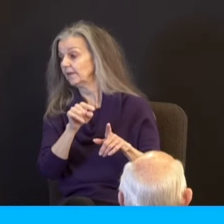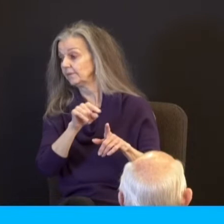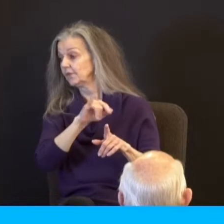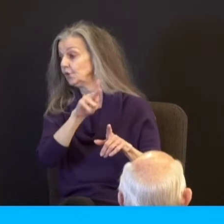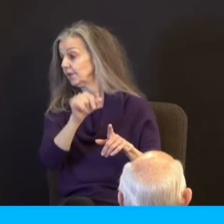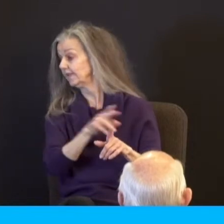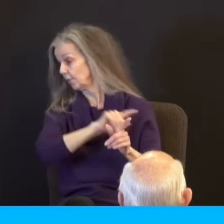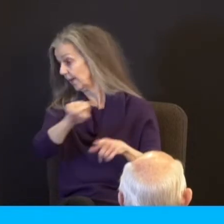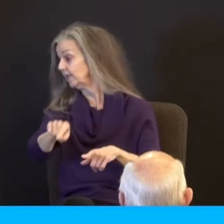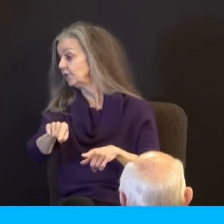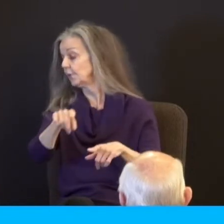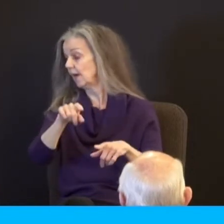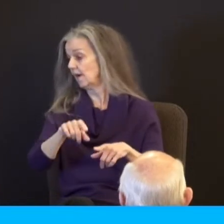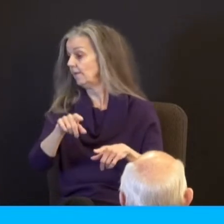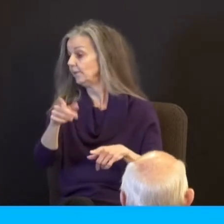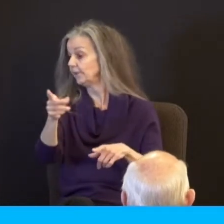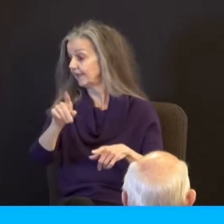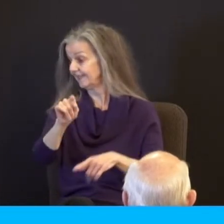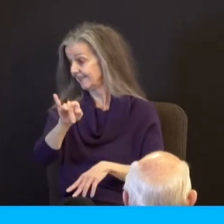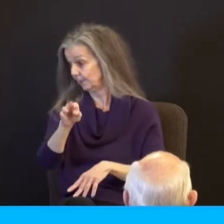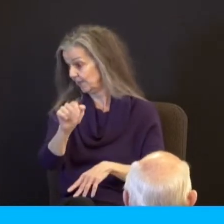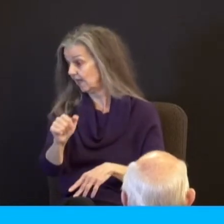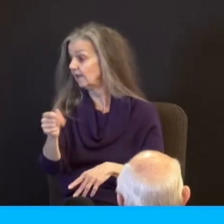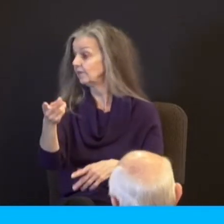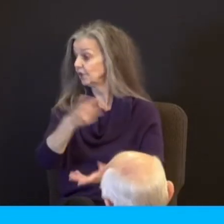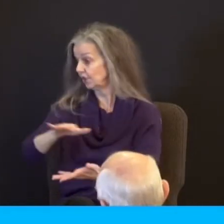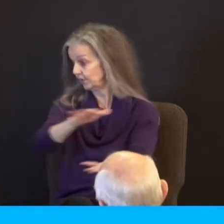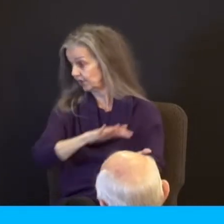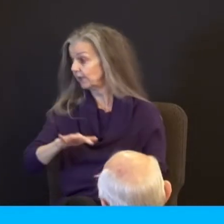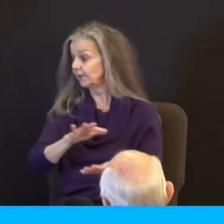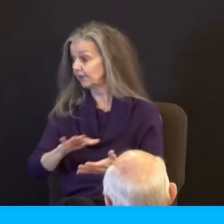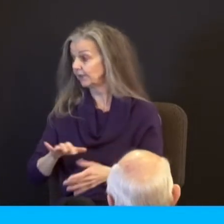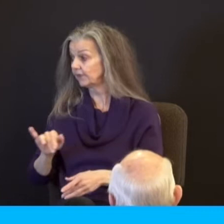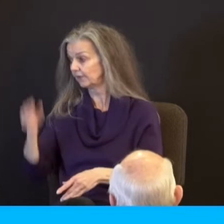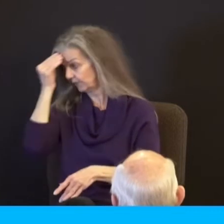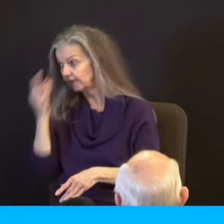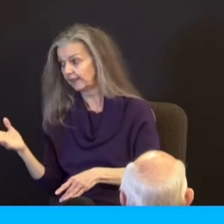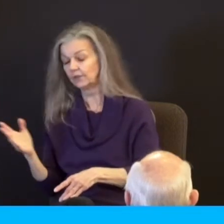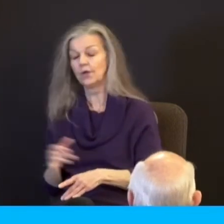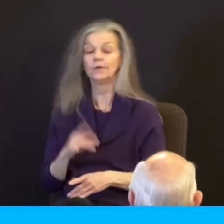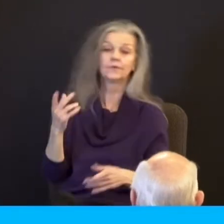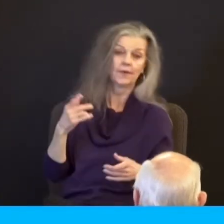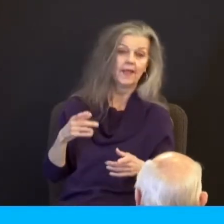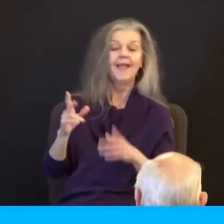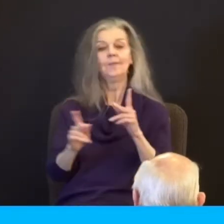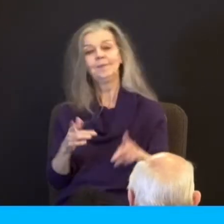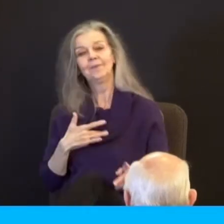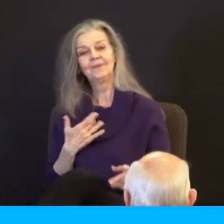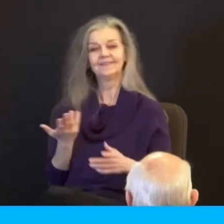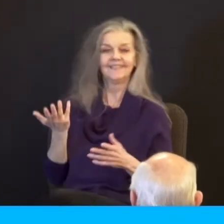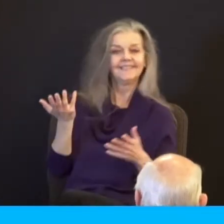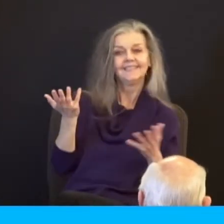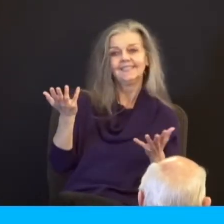case, wool also comes with crops and other things. And when you're reaping, it means we're doing well, and that's a time when people feel kind of